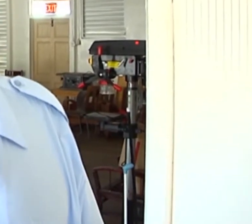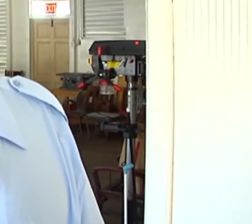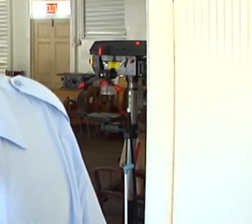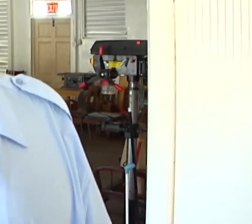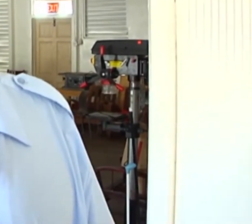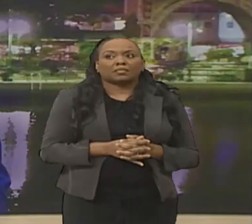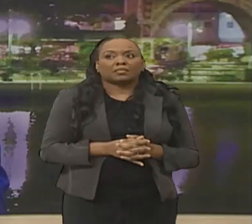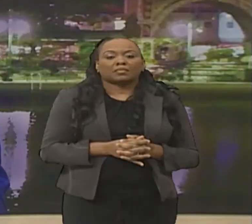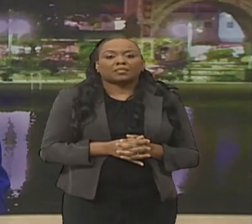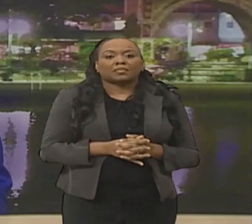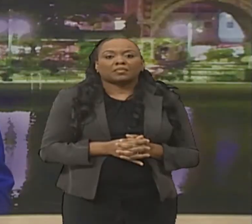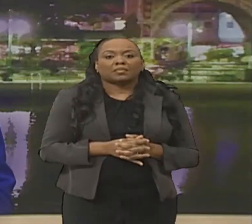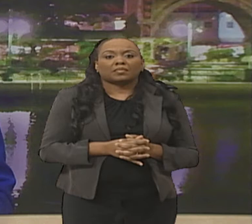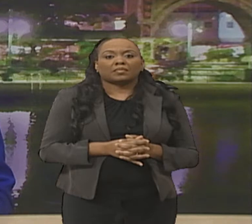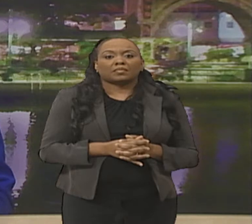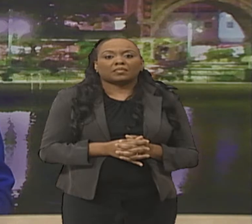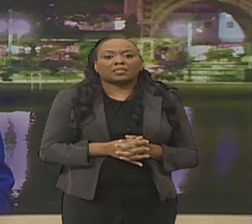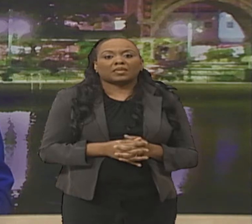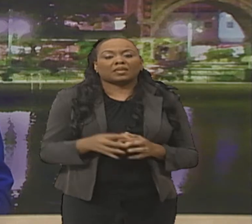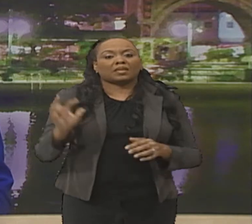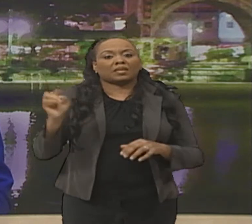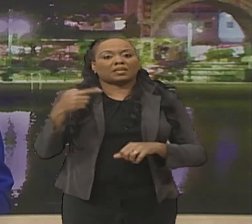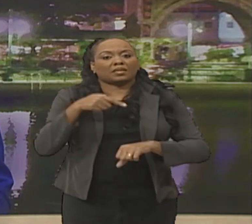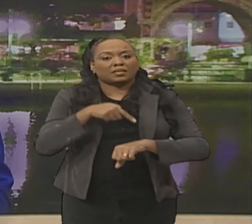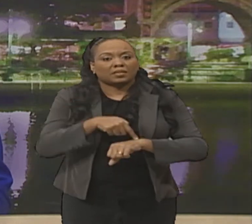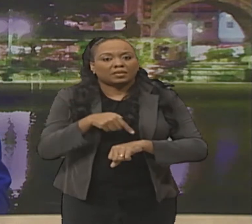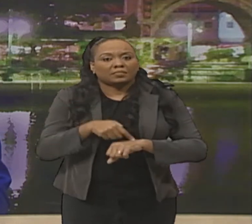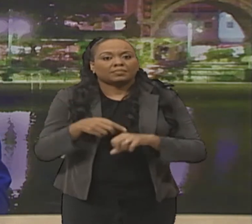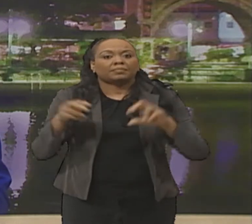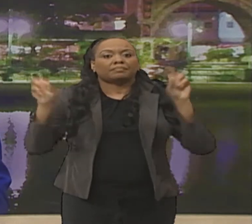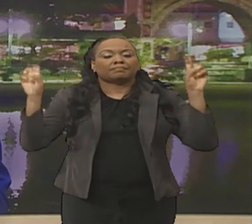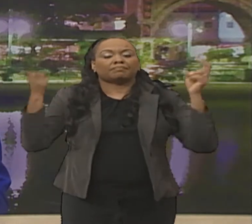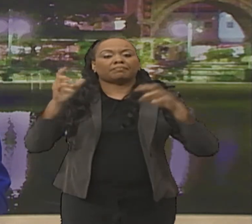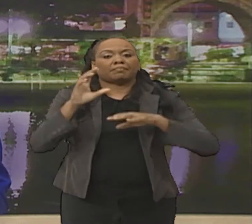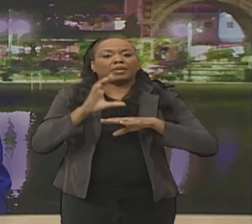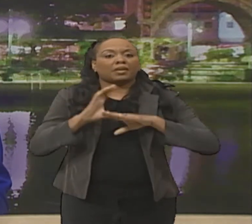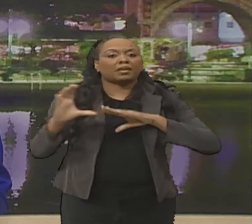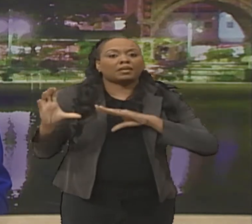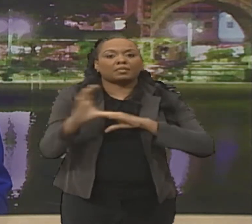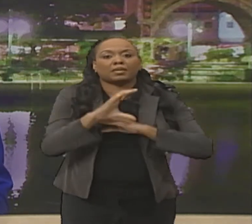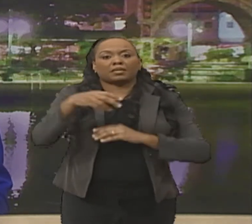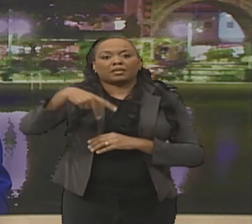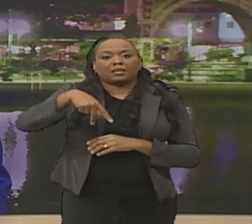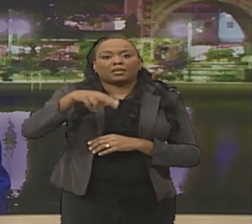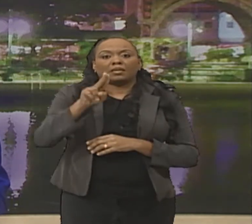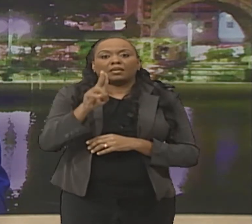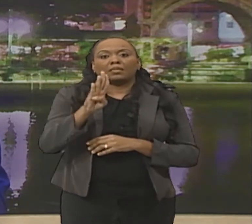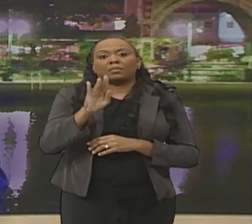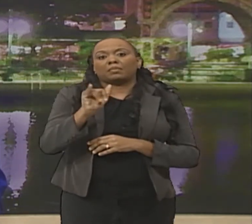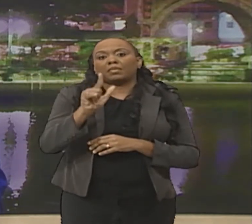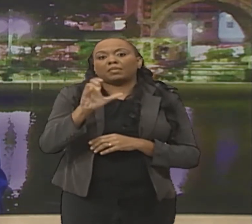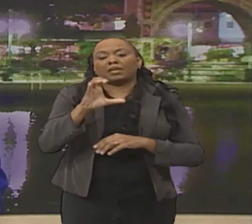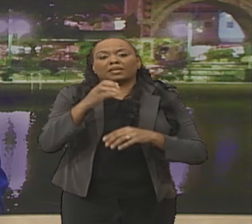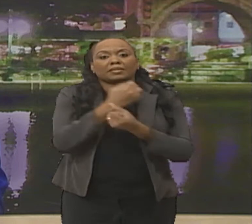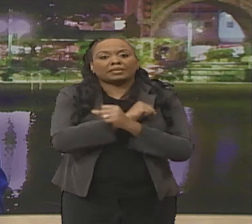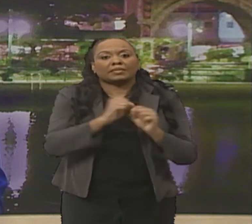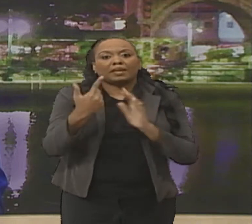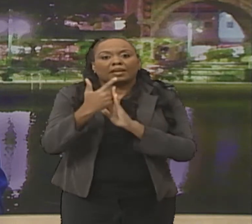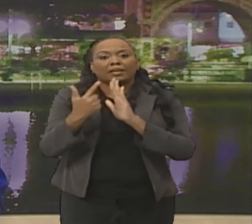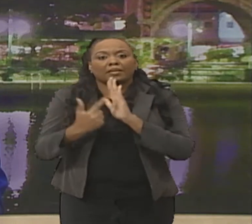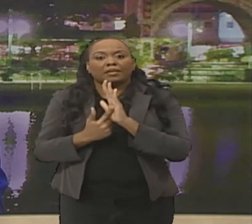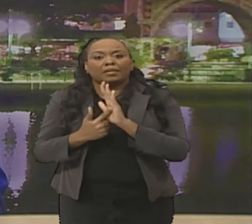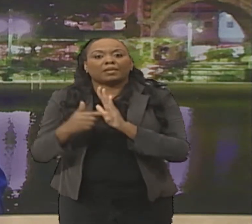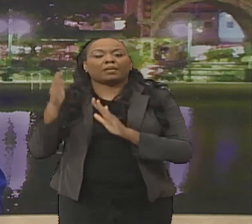years. Well, for the second year in a row, Caribbean public safety and law enforcement officials will be trained by